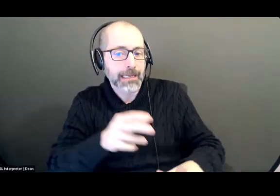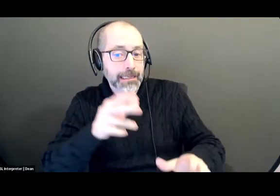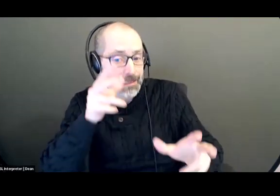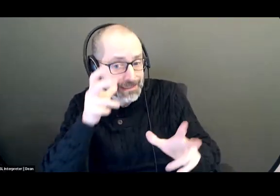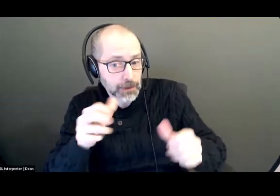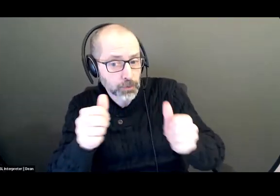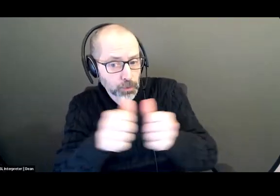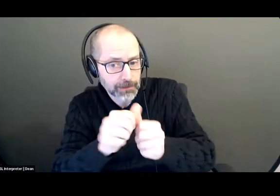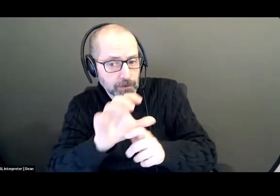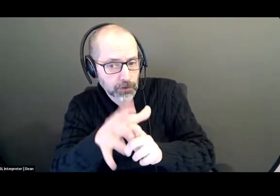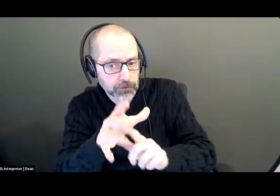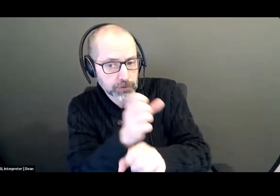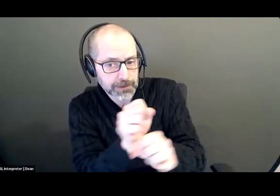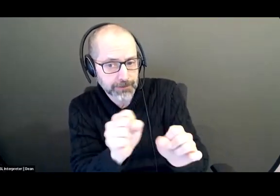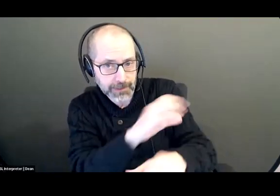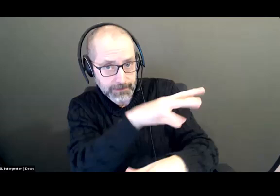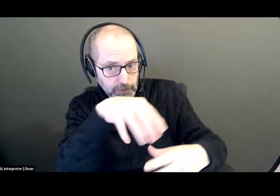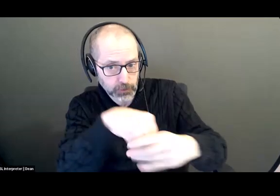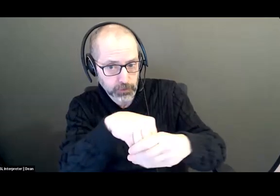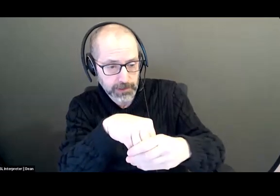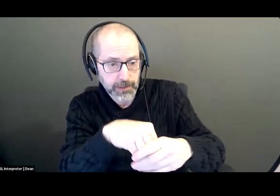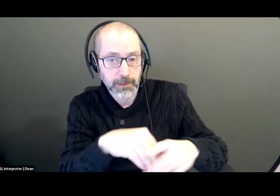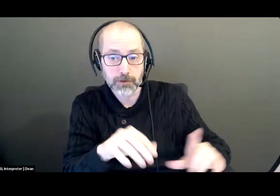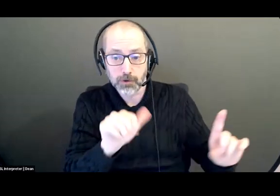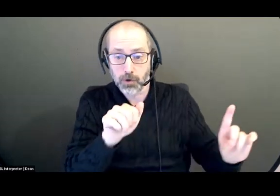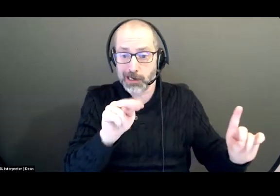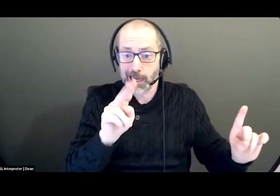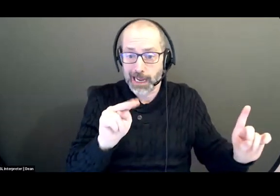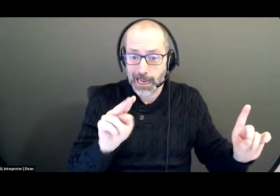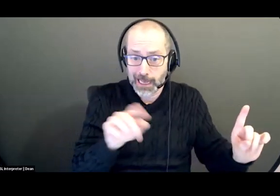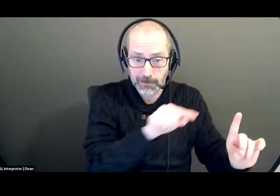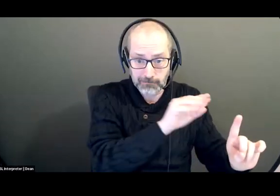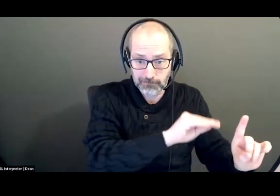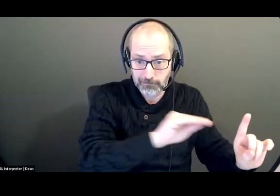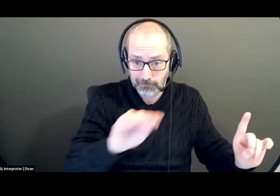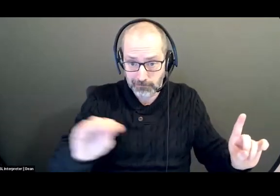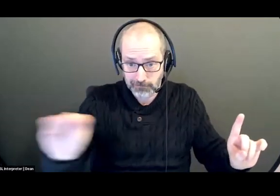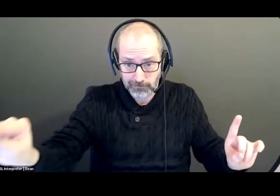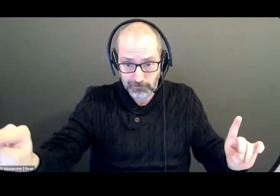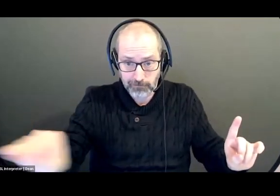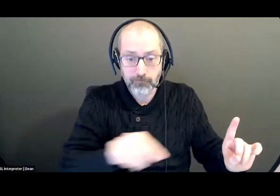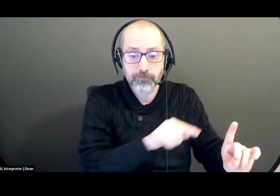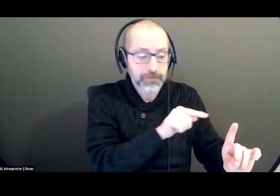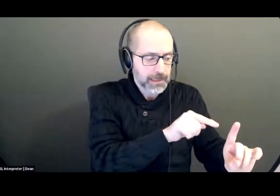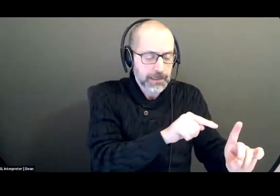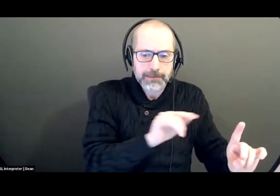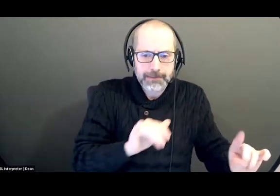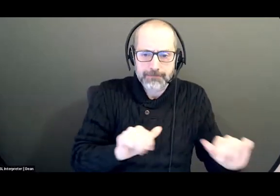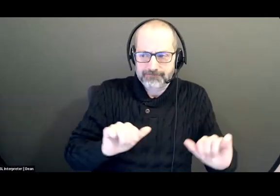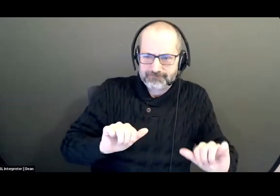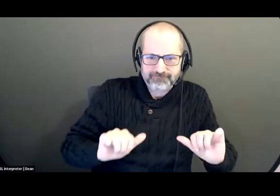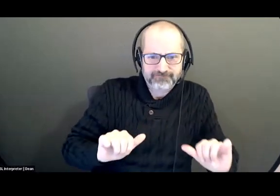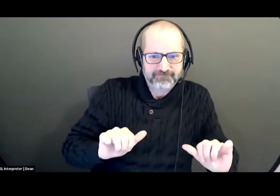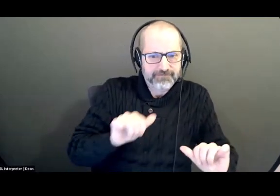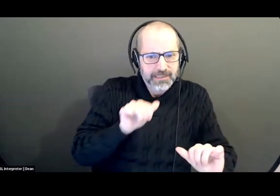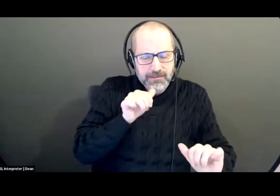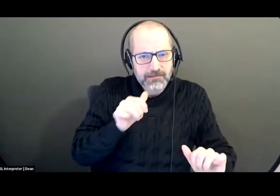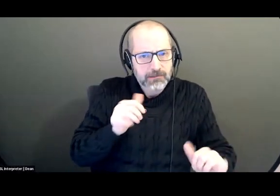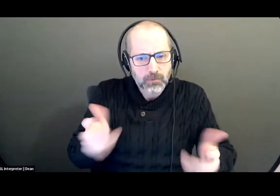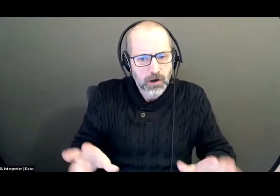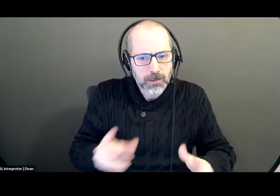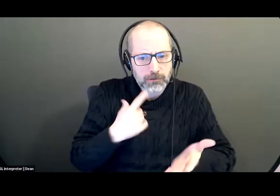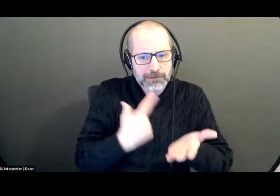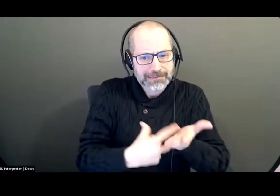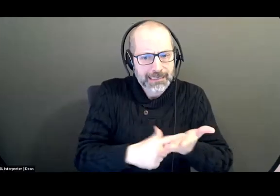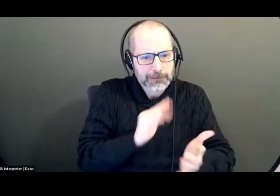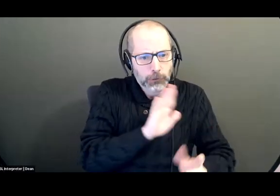in how we really listened and how we paired listening with cultural safety. Throughout Anne's journey, she often